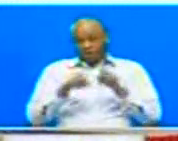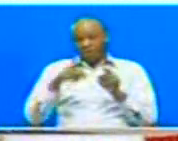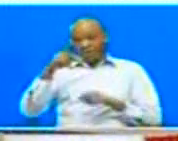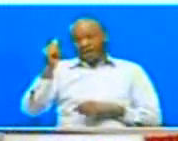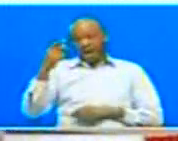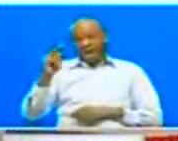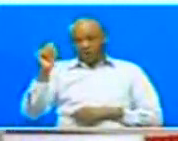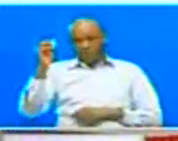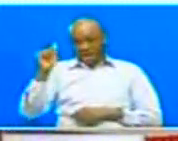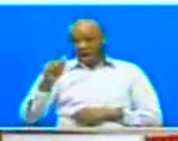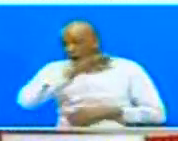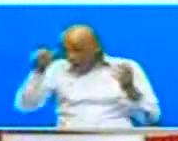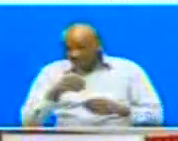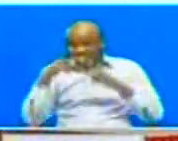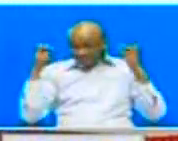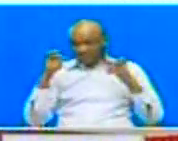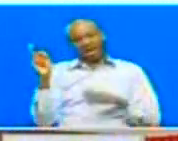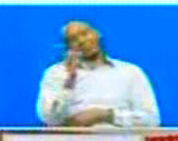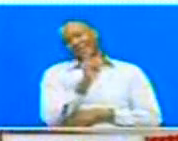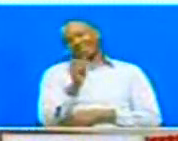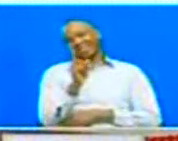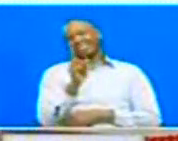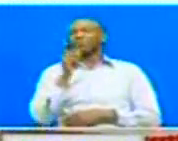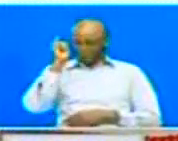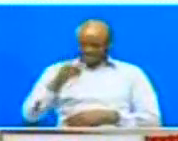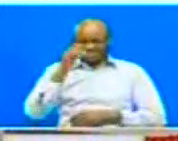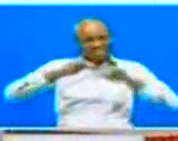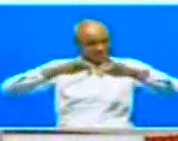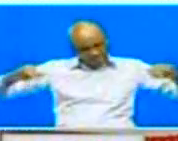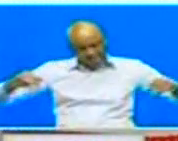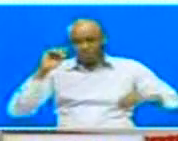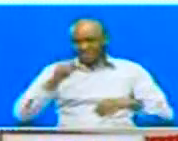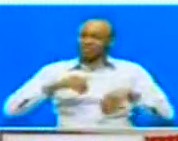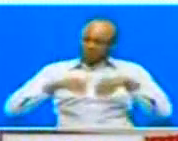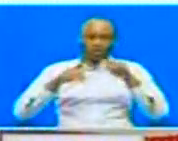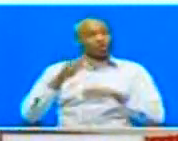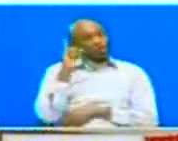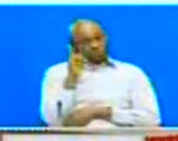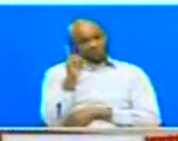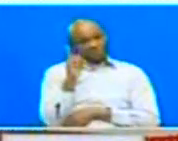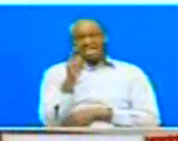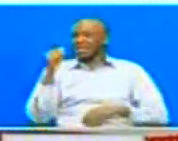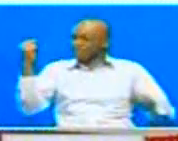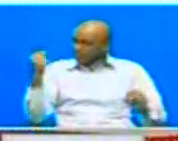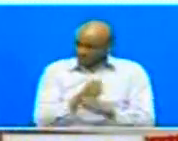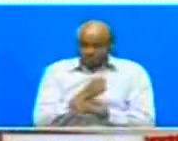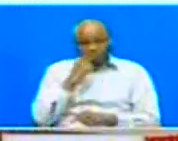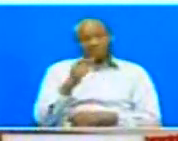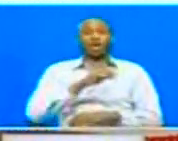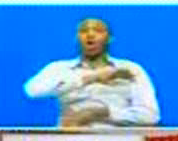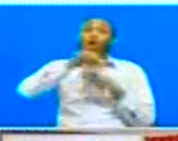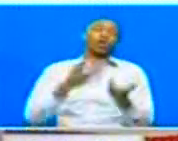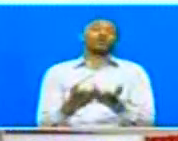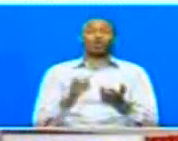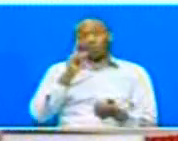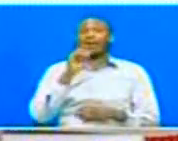that are terrorists? So I think we should be able to make that distinction very clearly, and we must follow the law, because we cannot say,